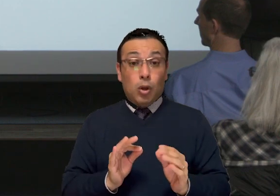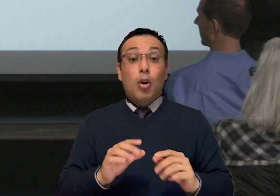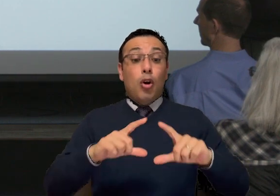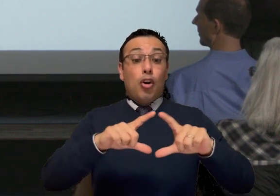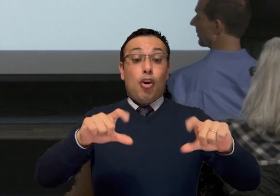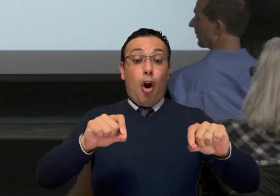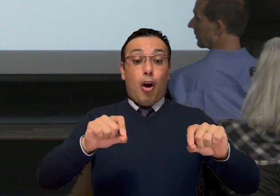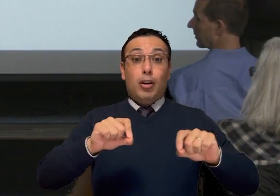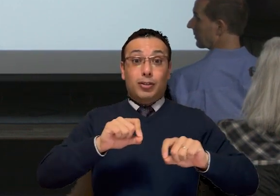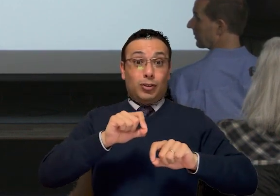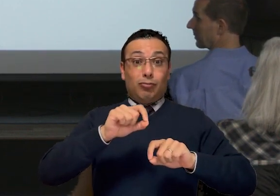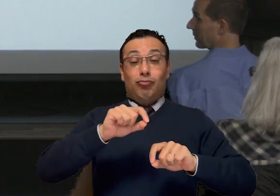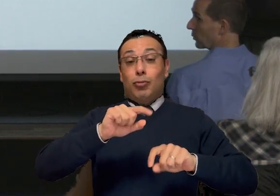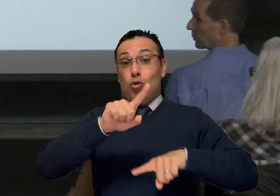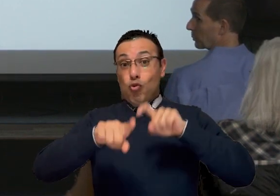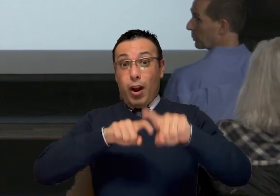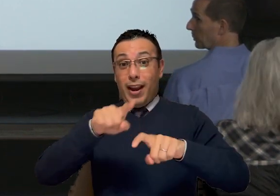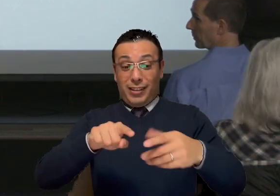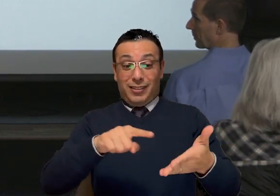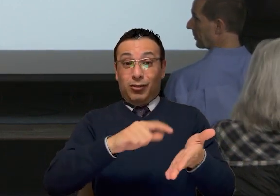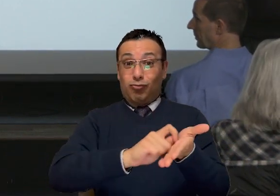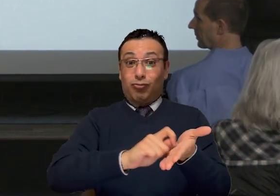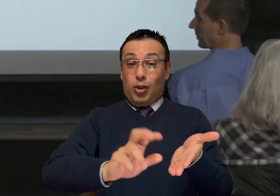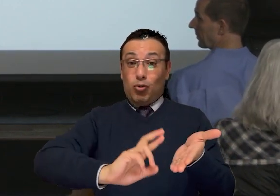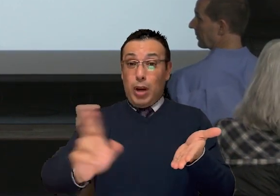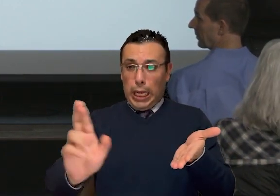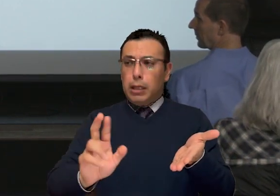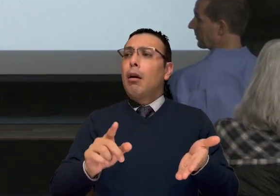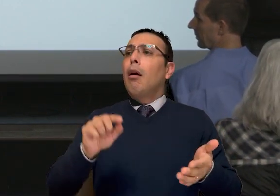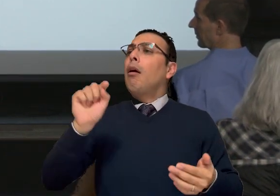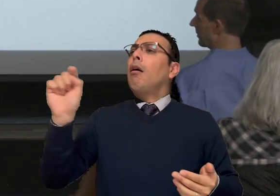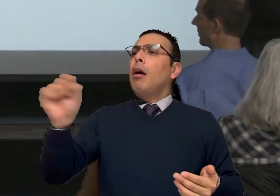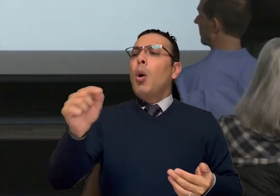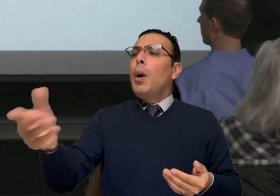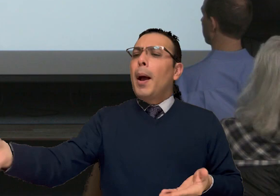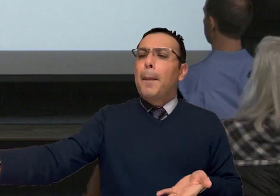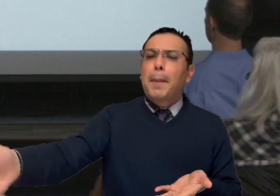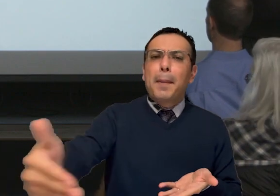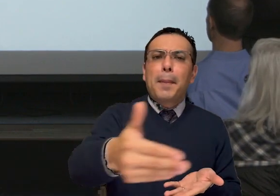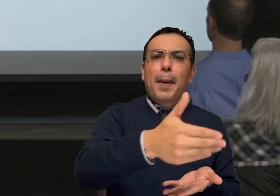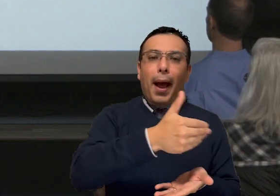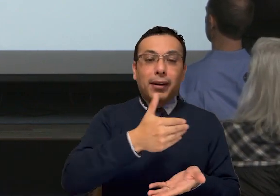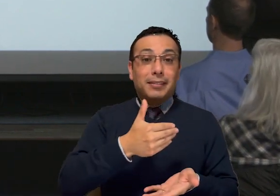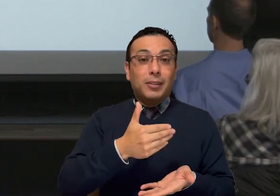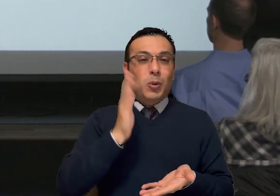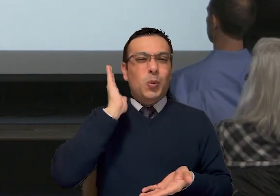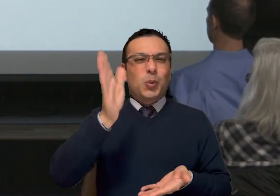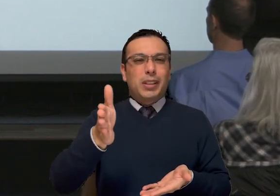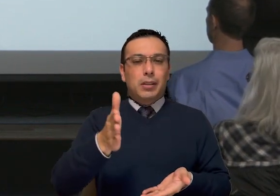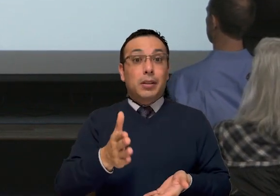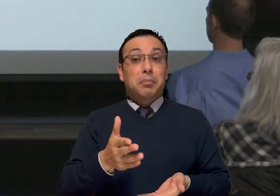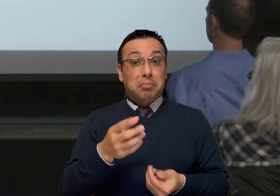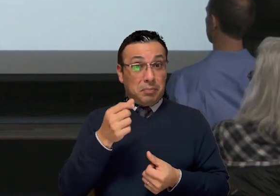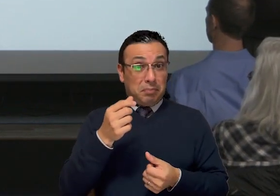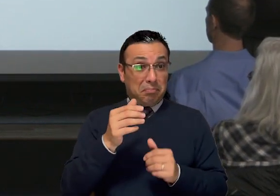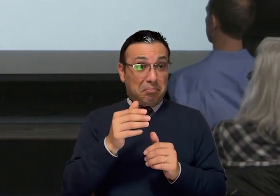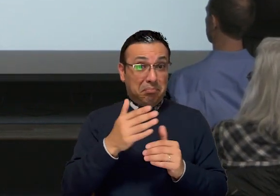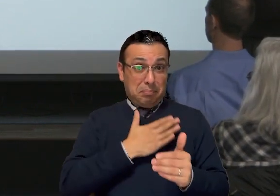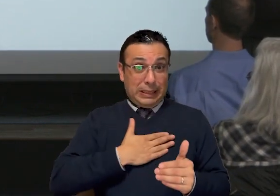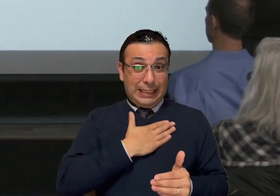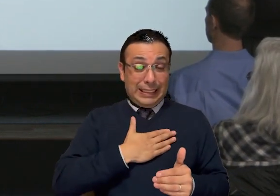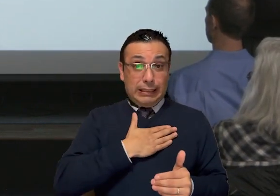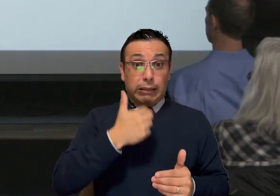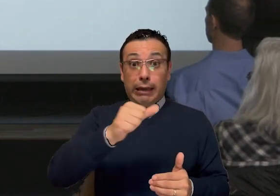already, the team will be walking around and collecting them periodically. But I do want to remind you that if you have questions, jot them down. We'll get